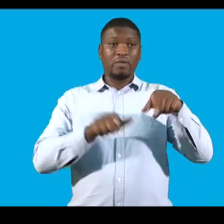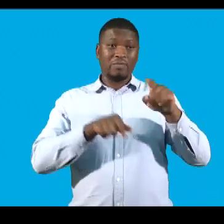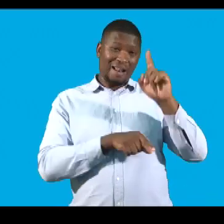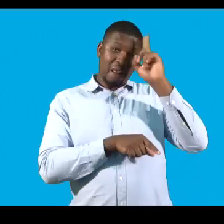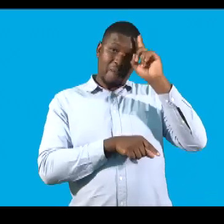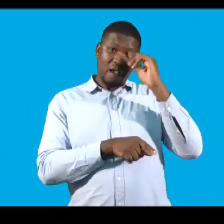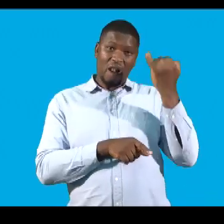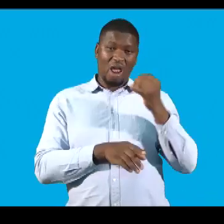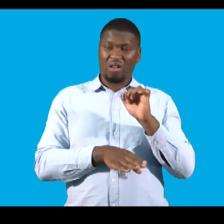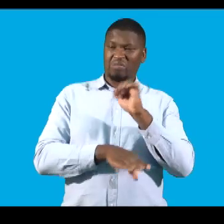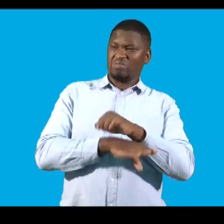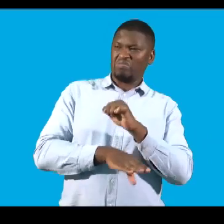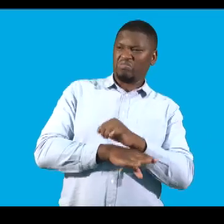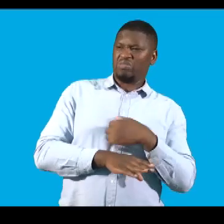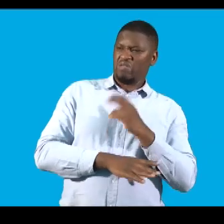treated as lacking